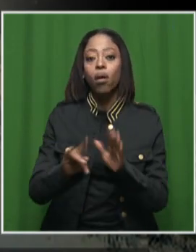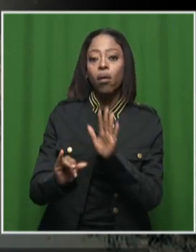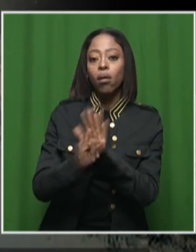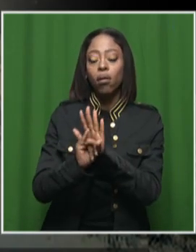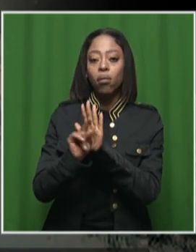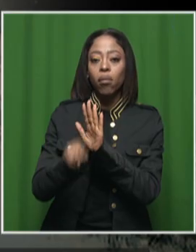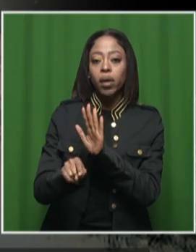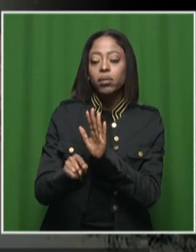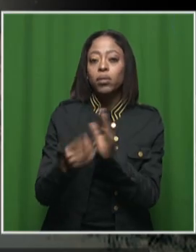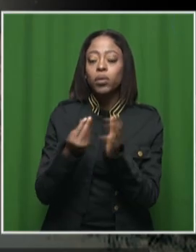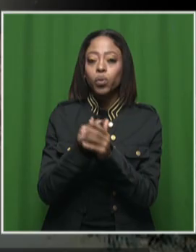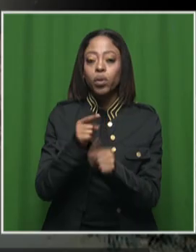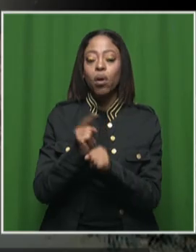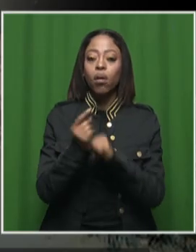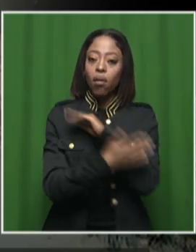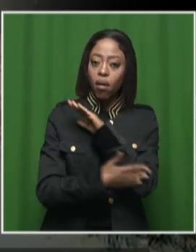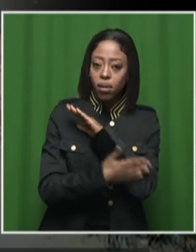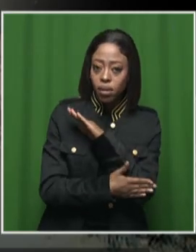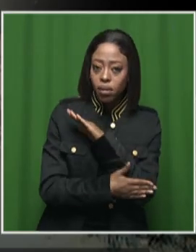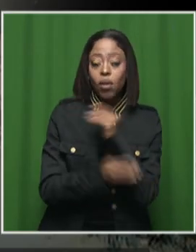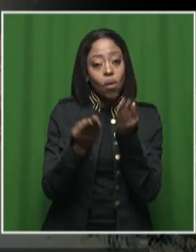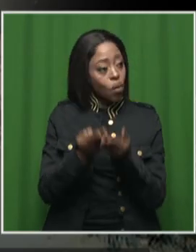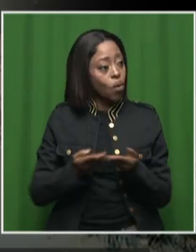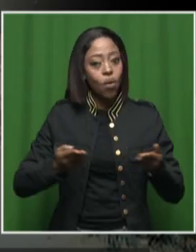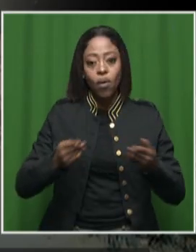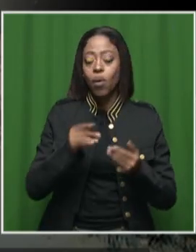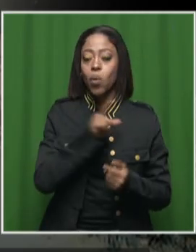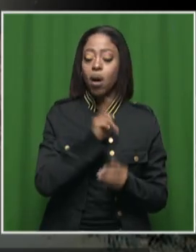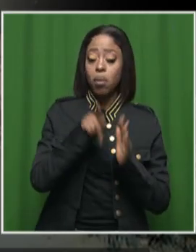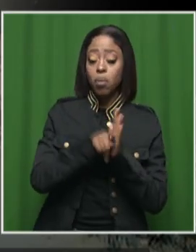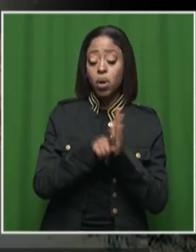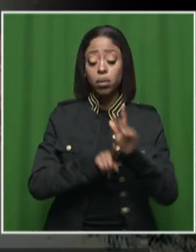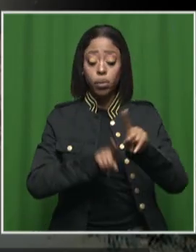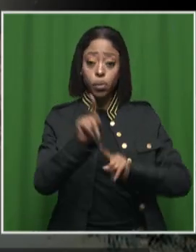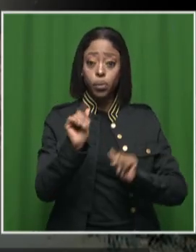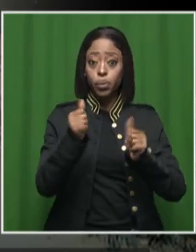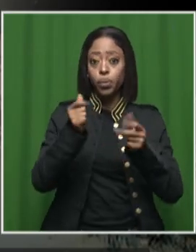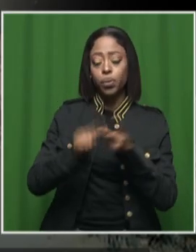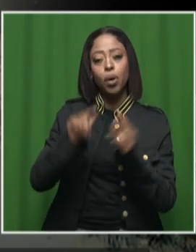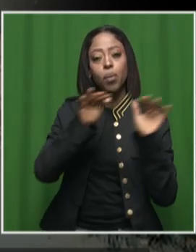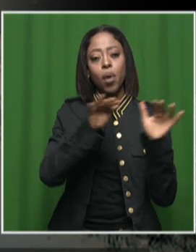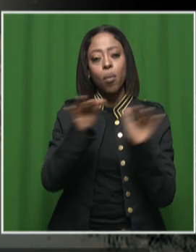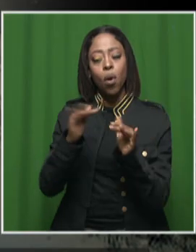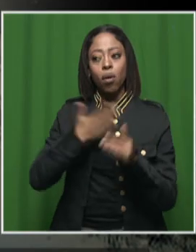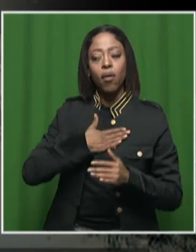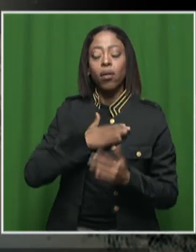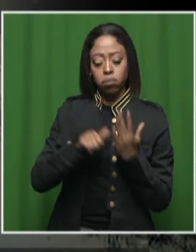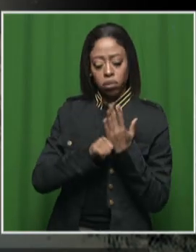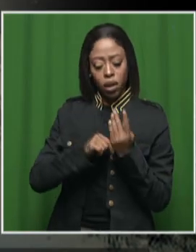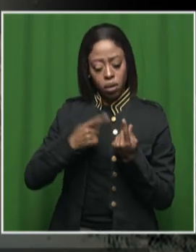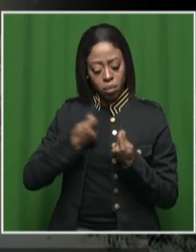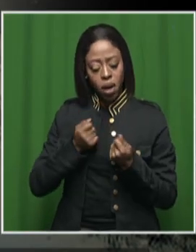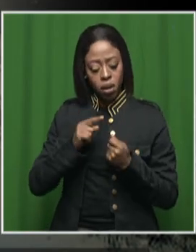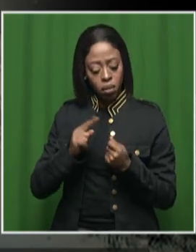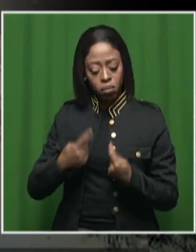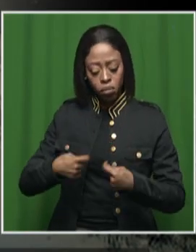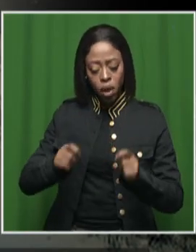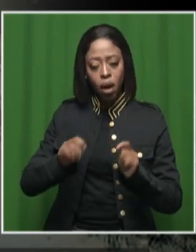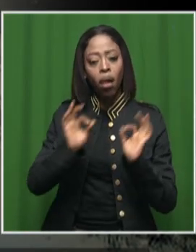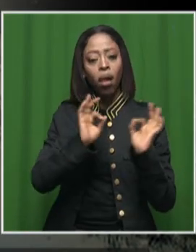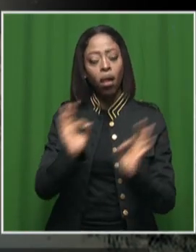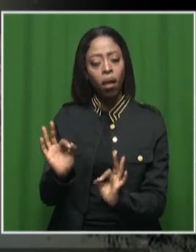identify with the country. Everyone, in order for policy to succeed, in order for people to feel that their tax money, frankly,